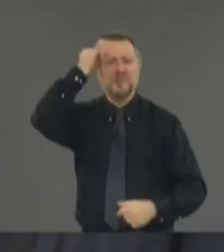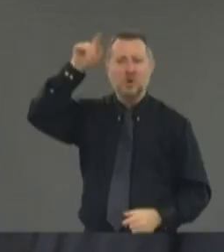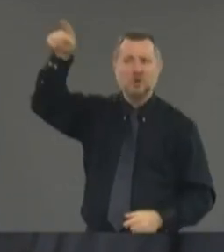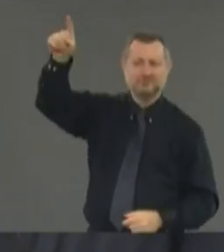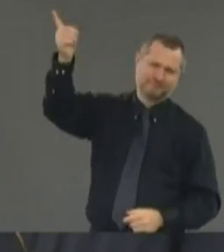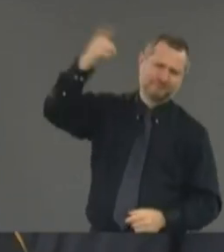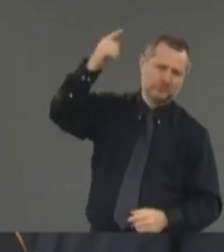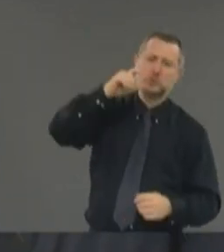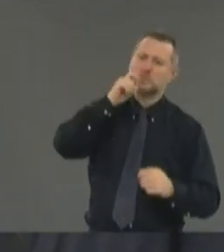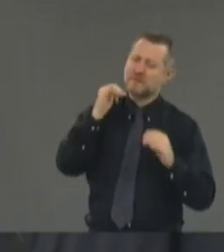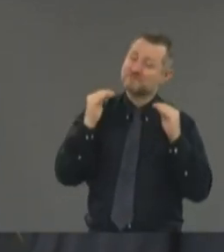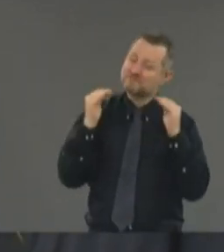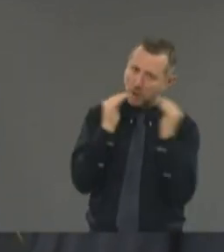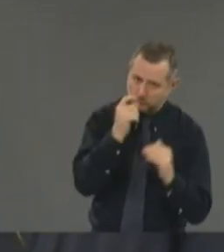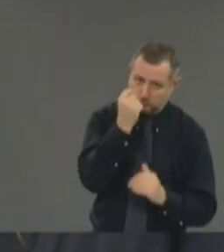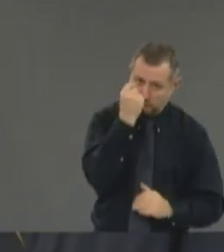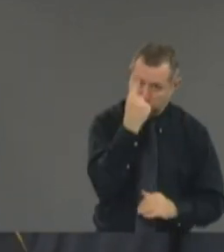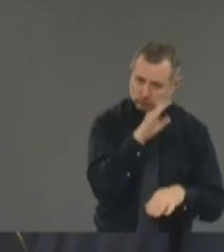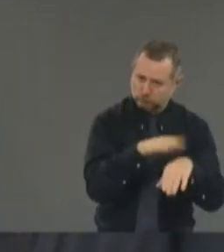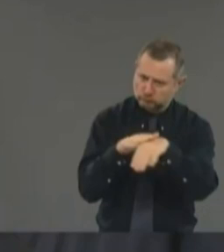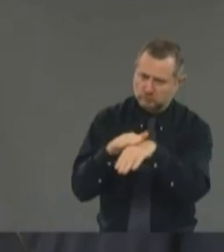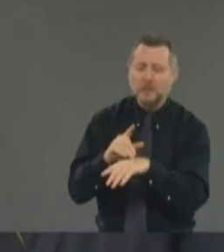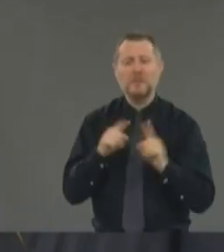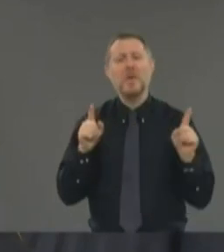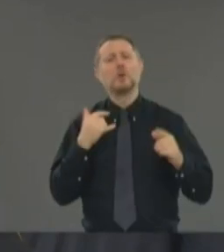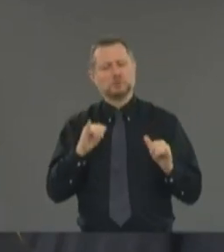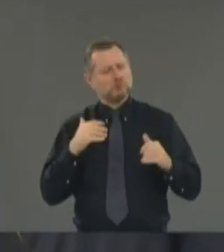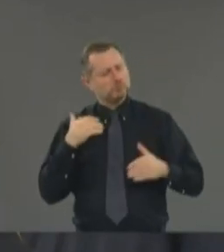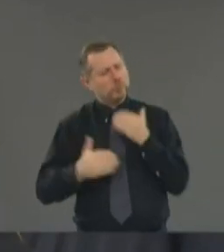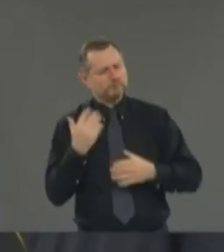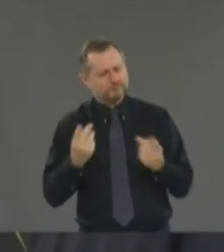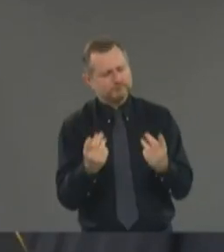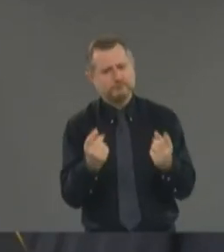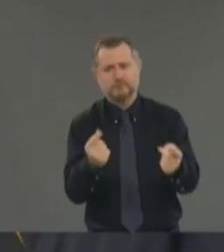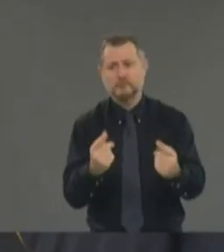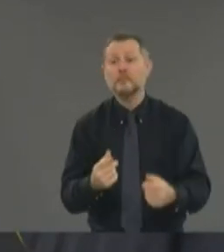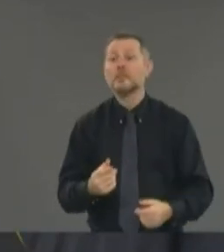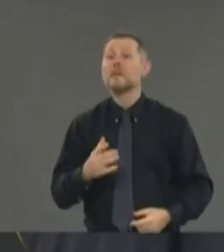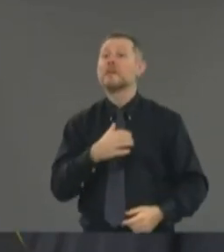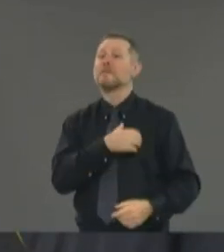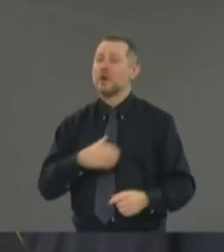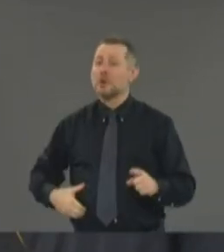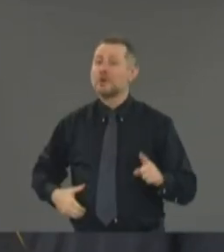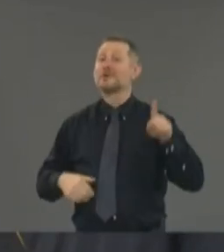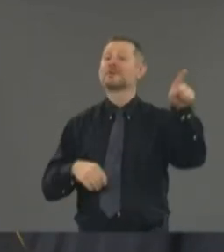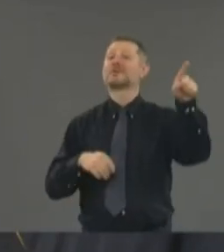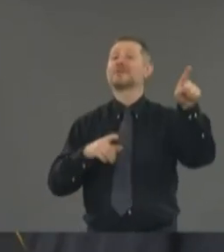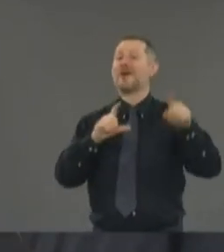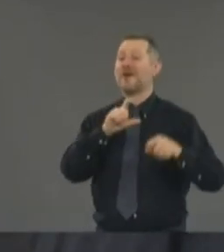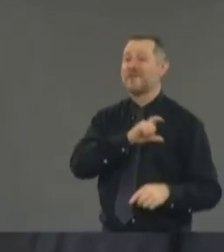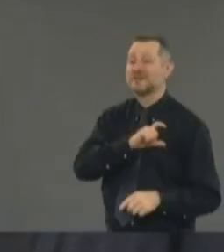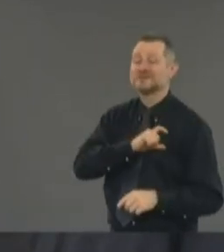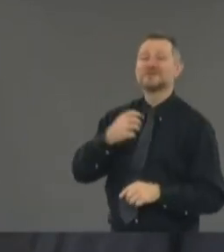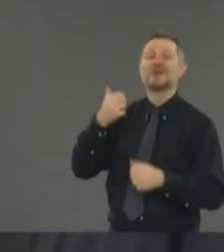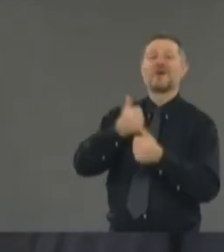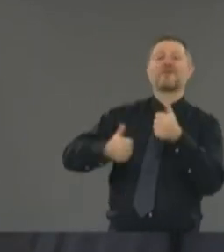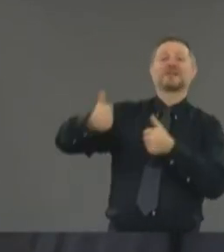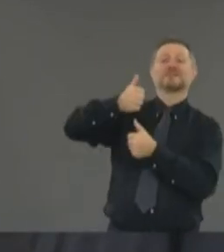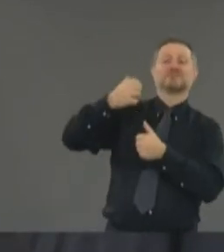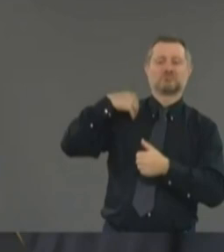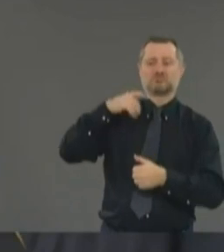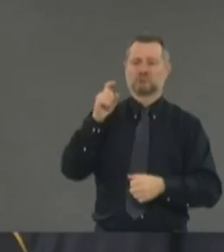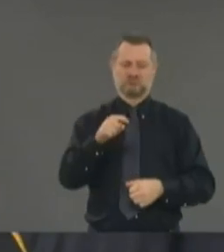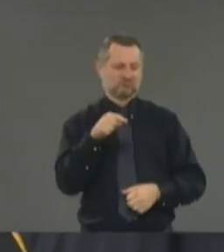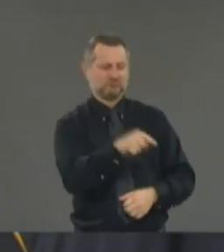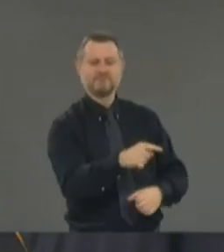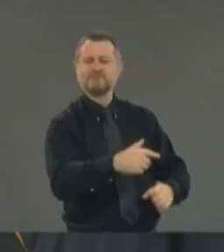quickly. And I think the mayor should, the police chief, should pursue firing and go through whatever process